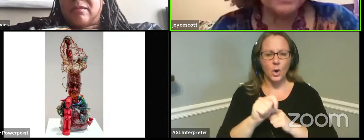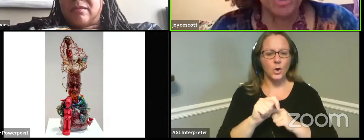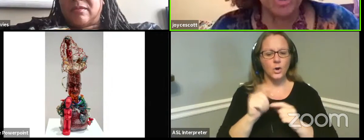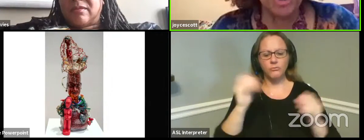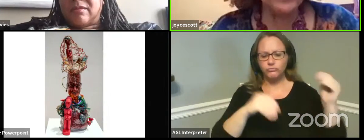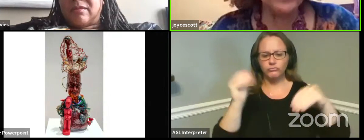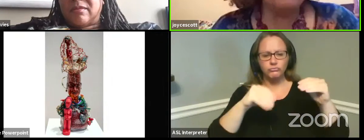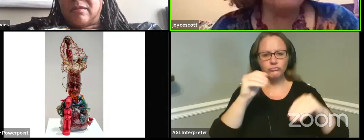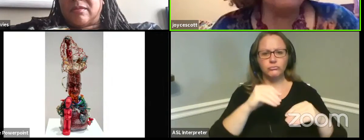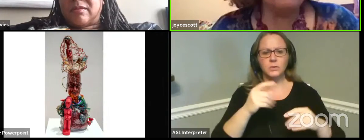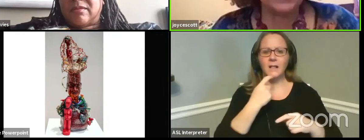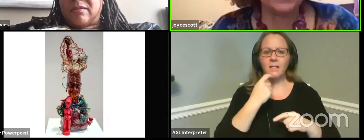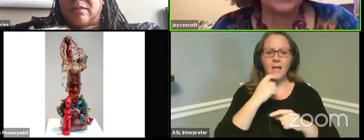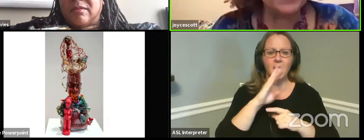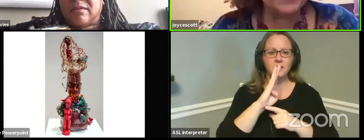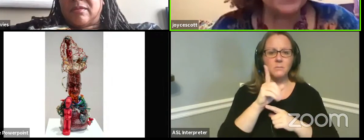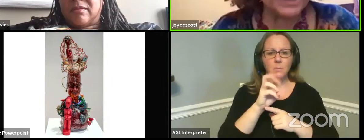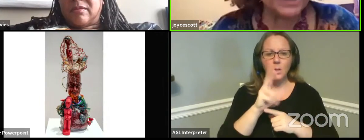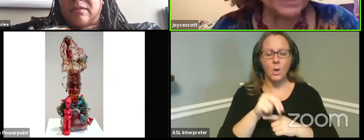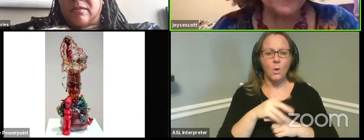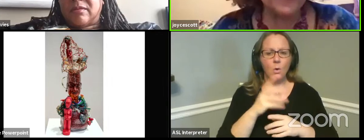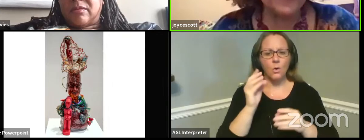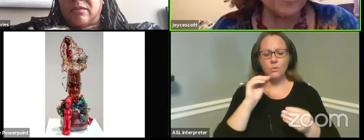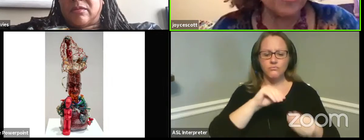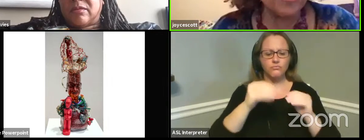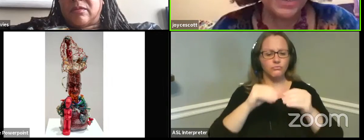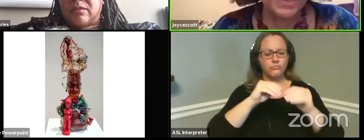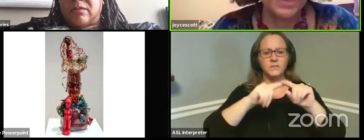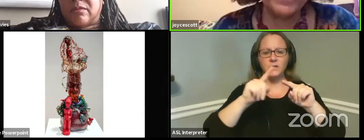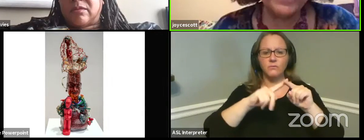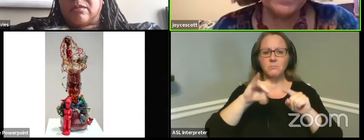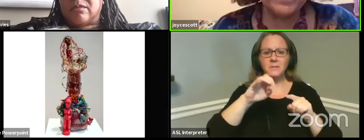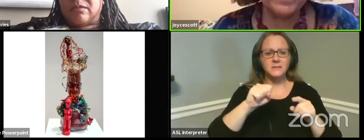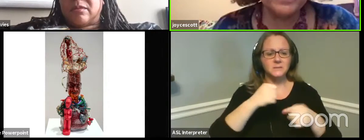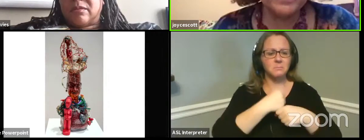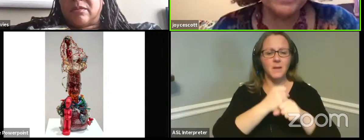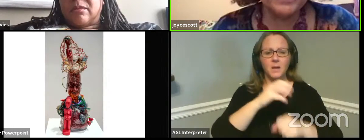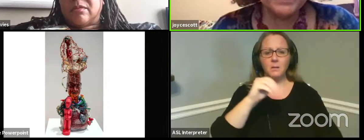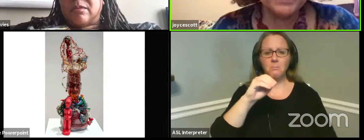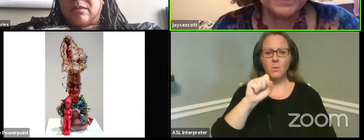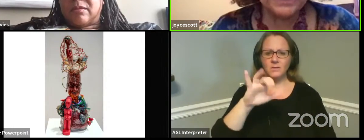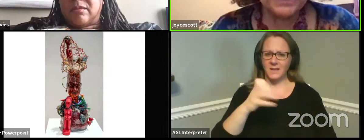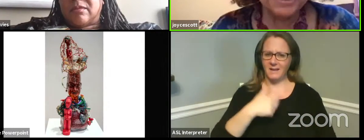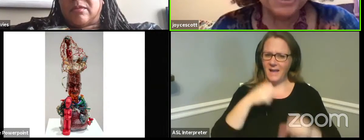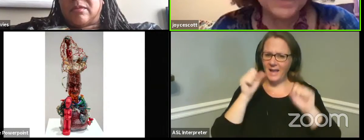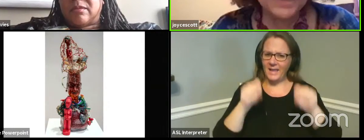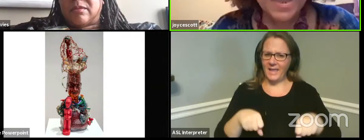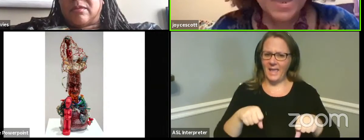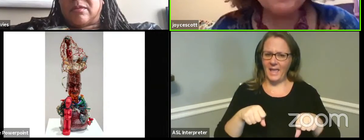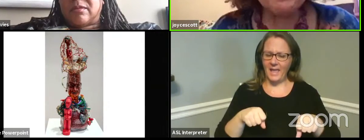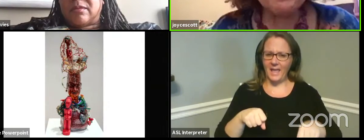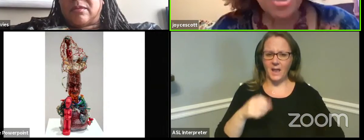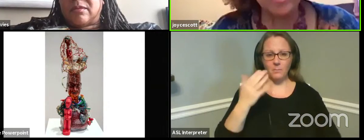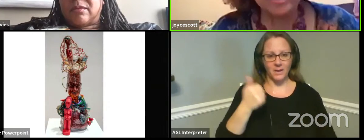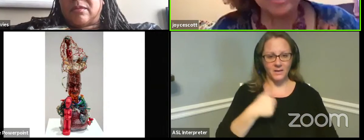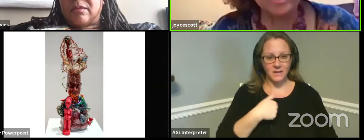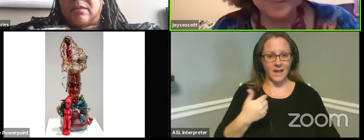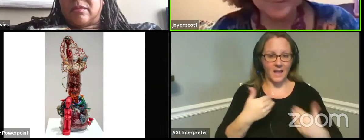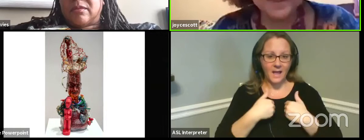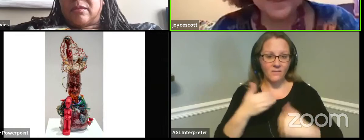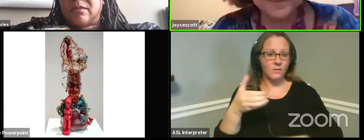artwork blown and just cobbled together and mosaiced, because I have the power,